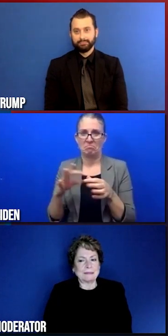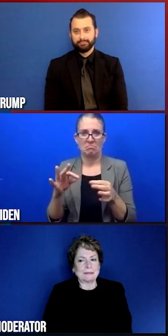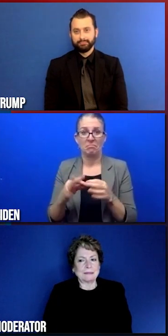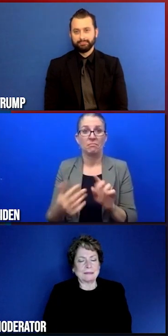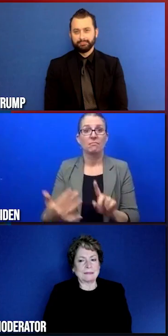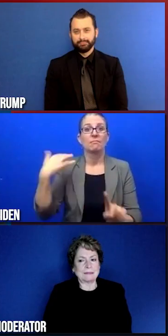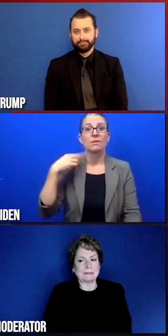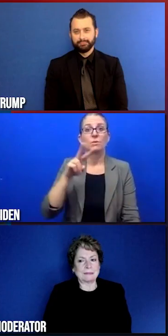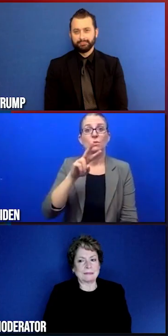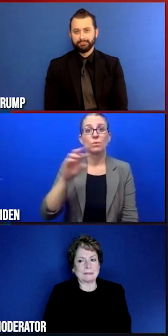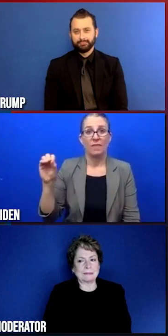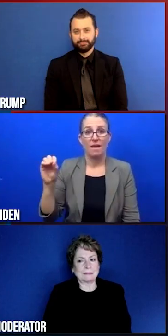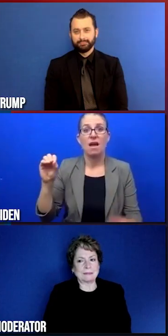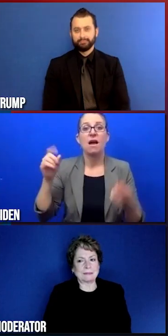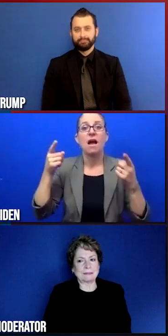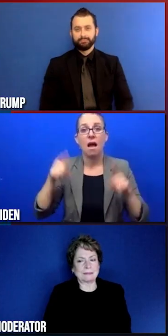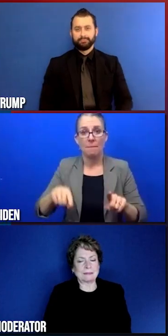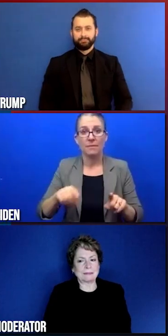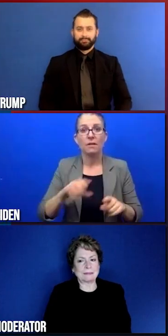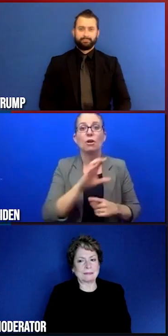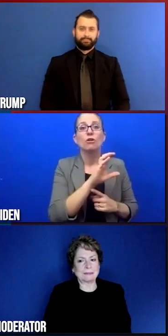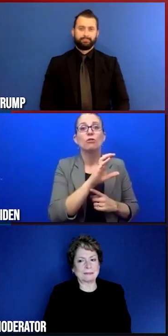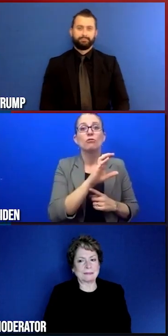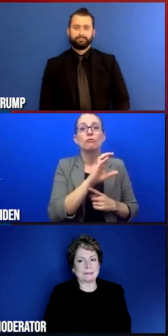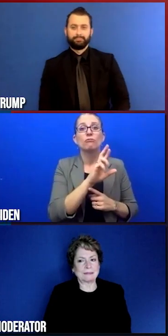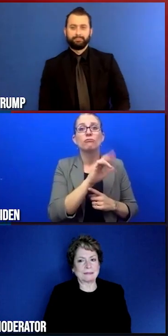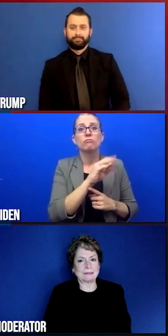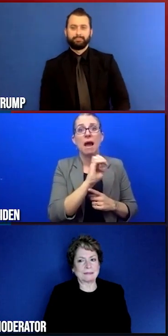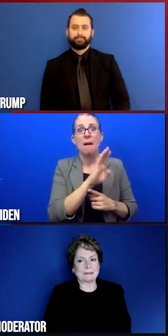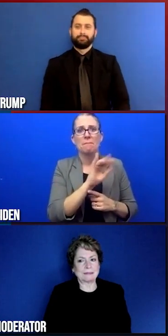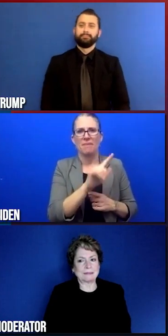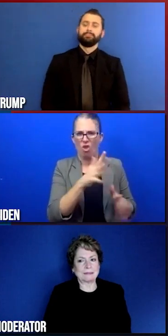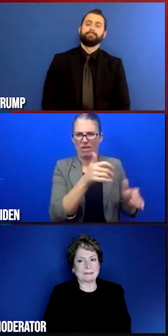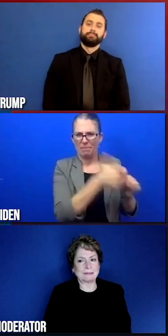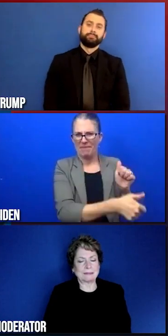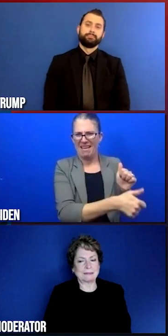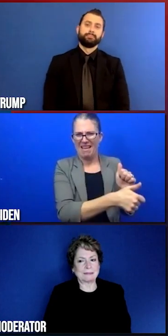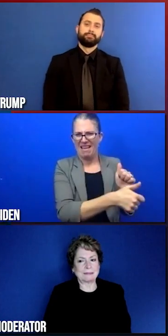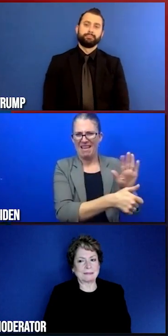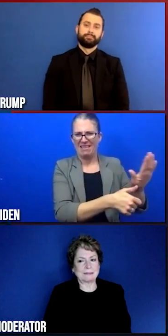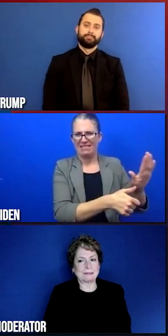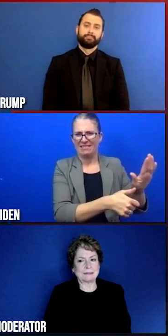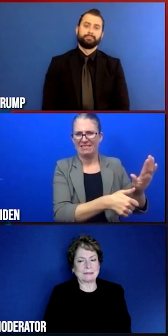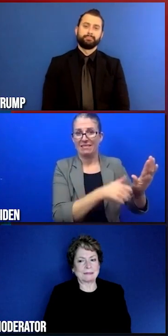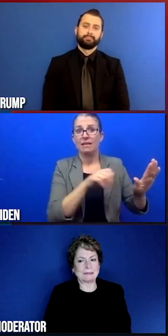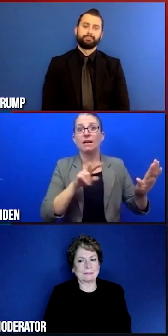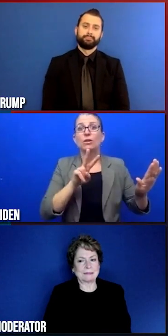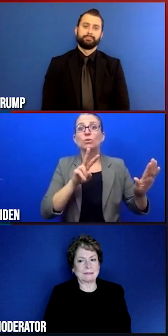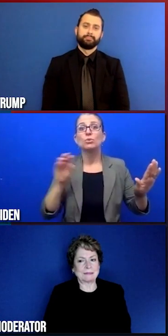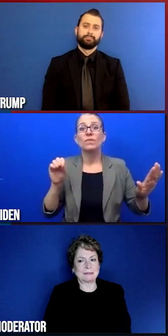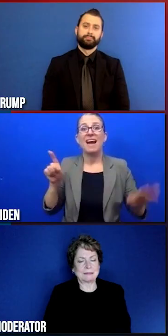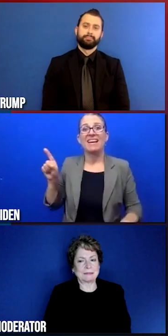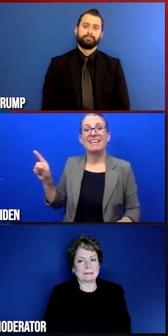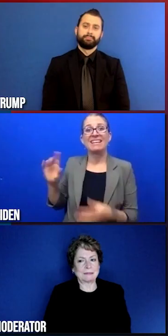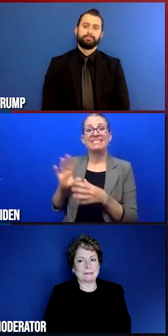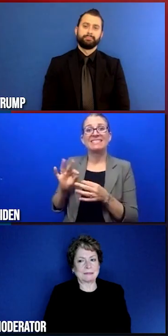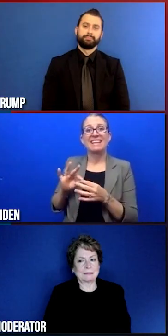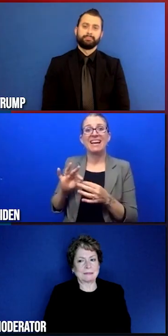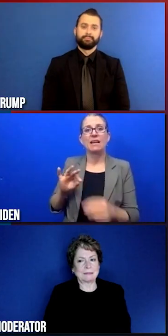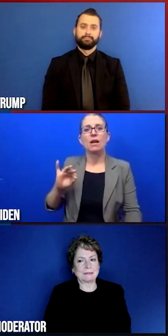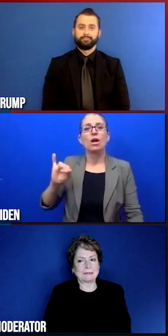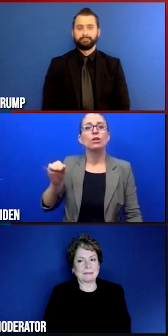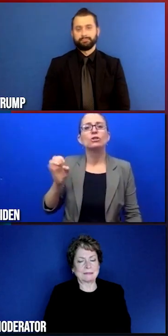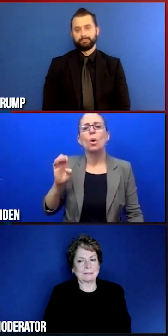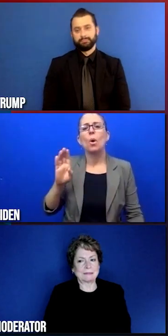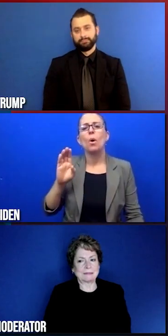in the law for a while, this is a guy who said, the problem with the crime bill, there's not enough people in jail. There's not enough people in jail. And